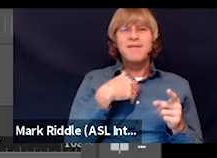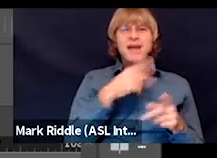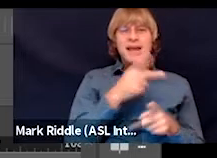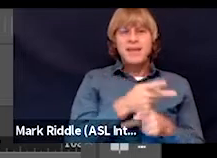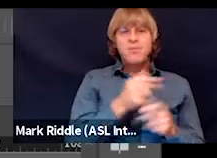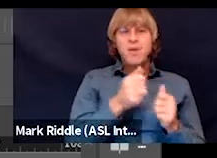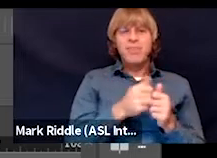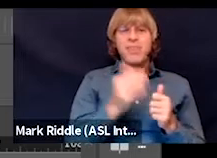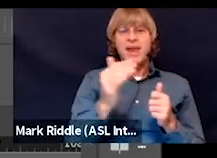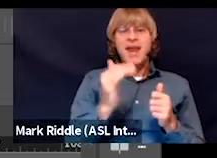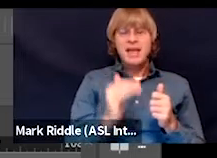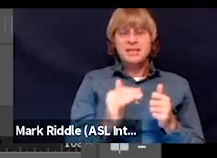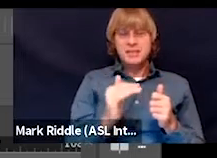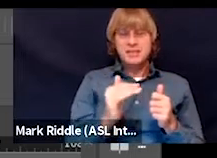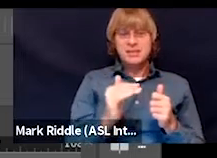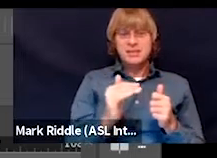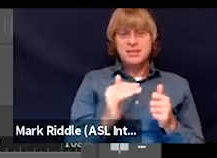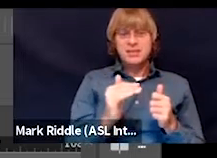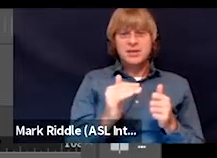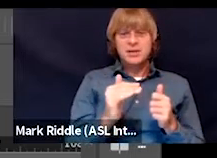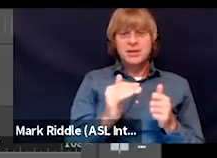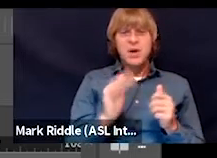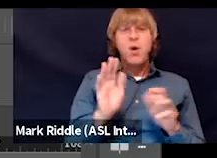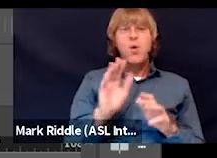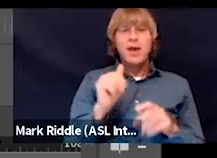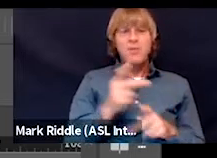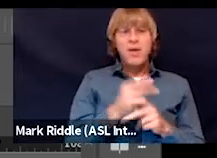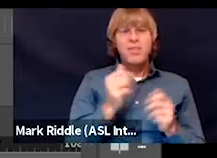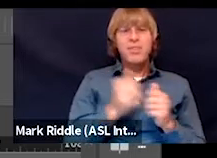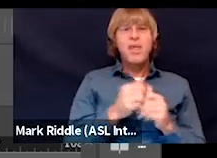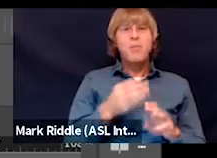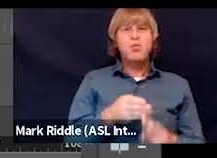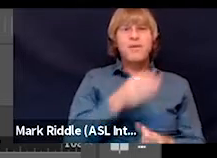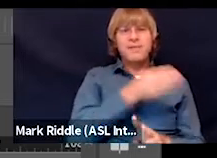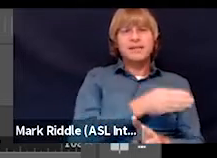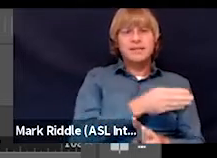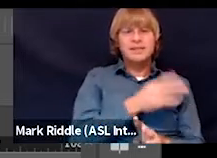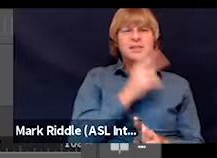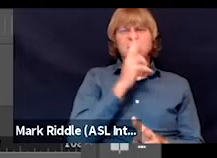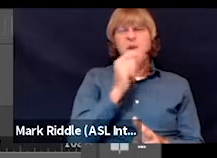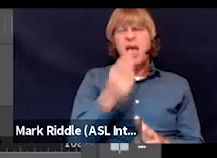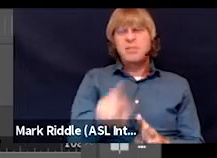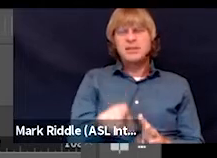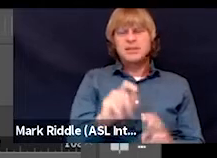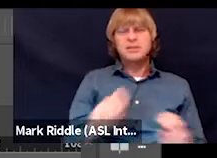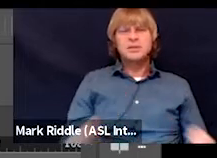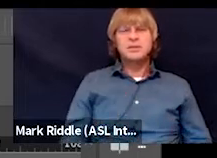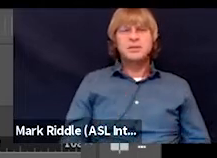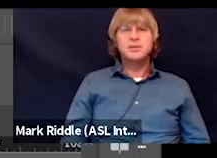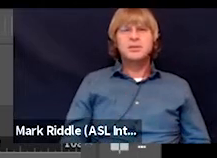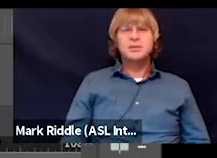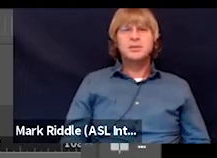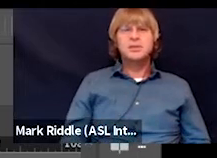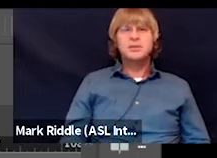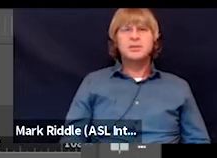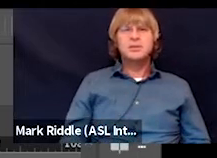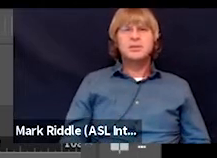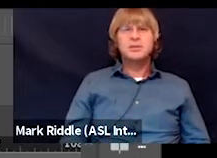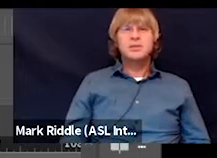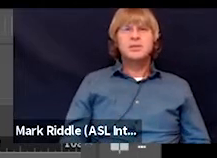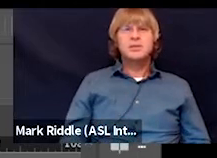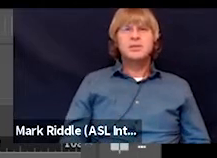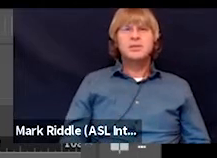the next. Oh, I could say keep with previous too. Let's see what happens when I do that.